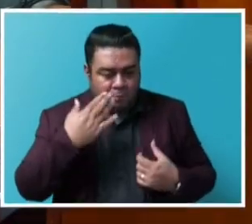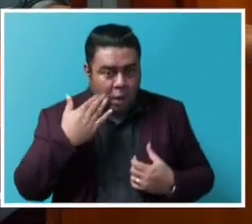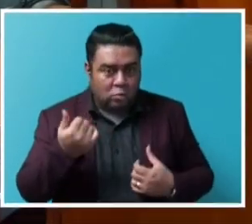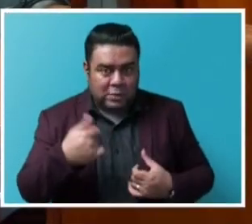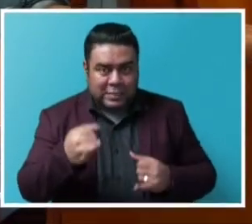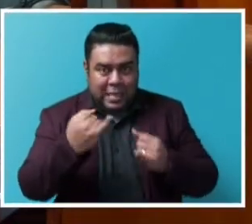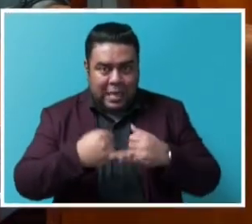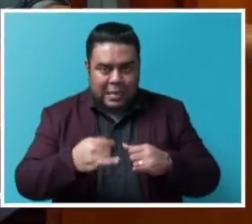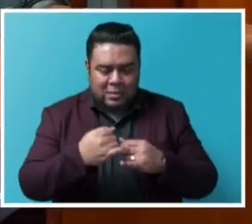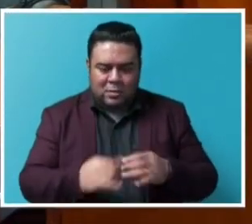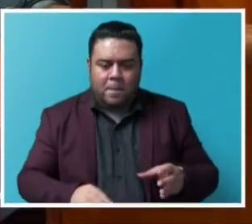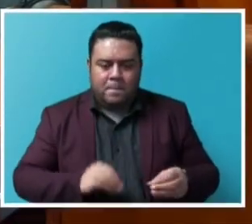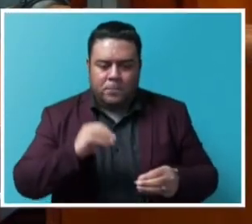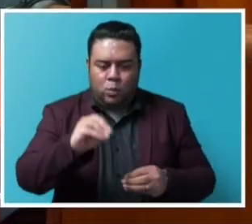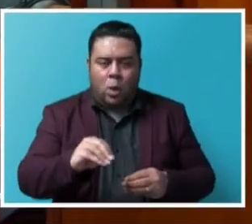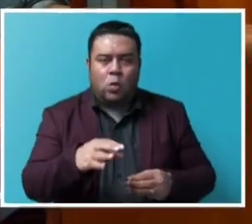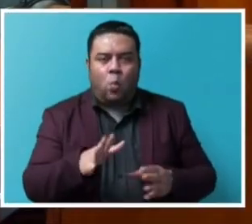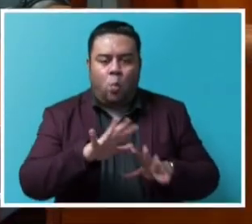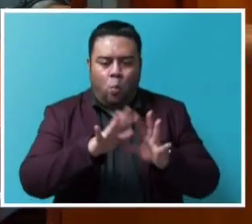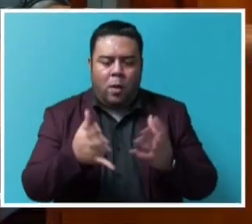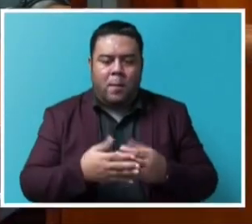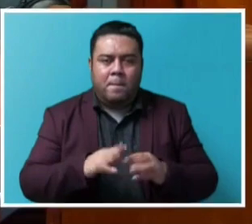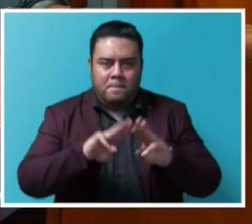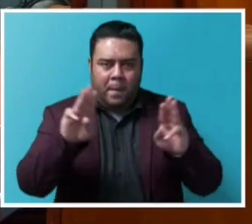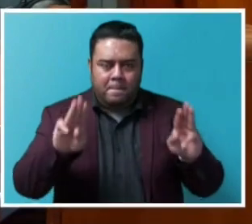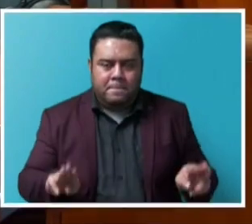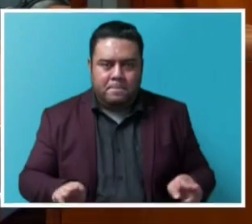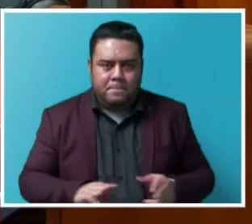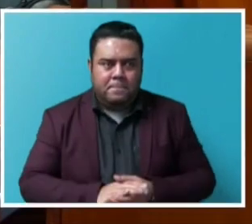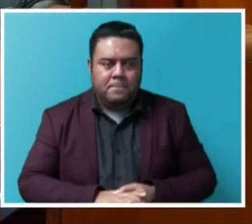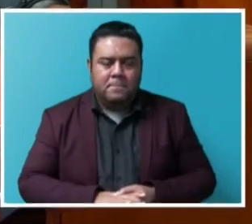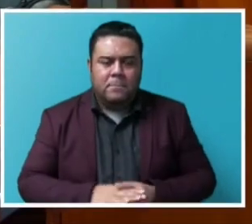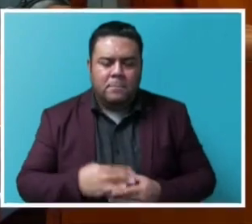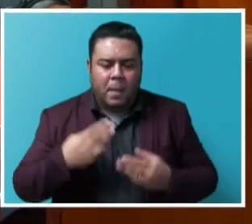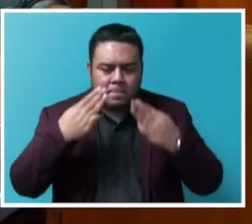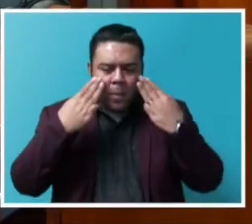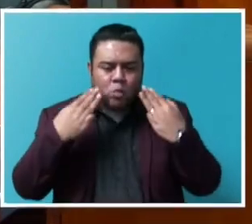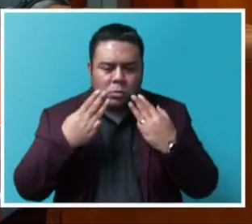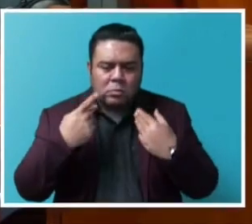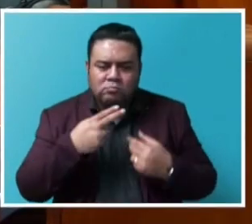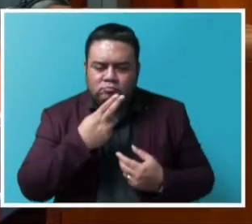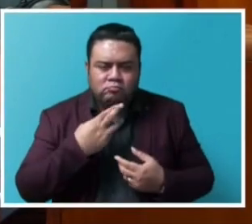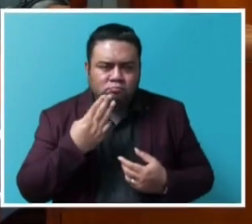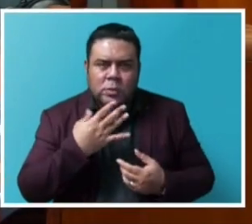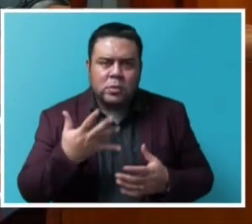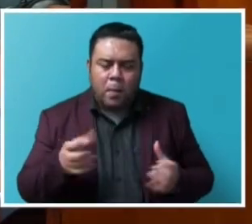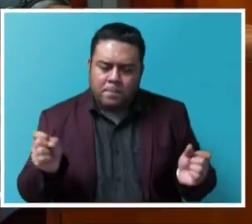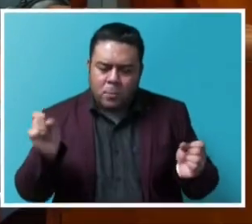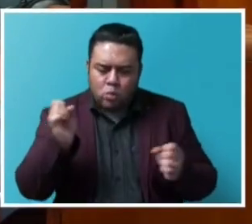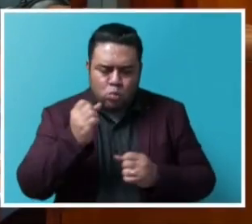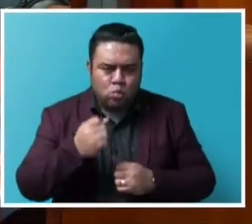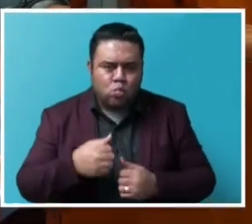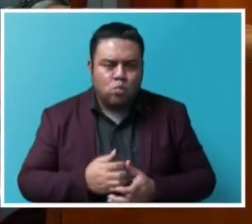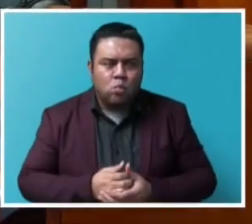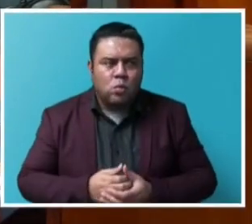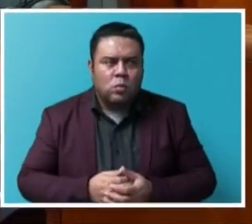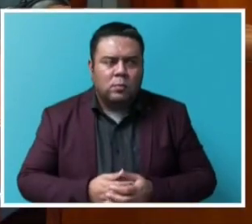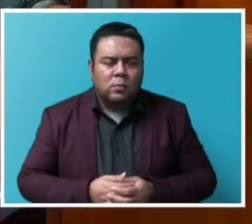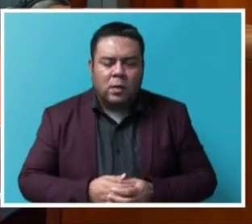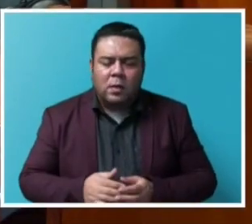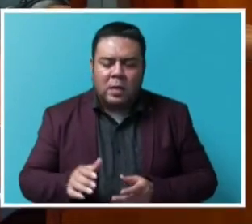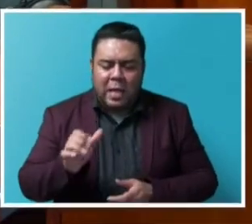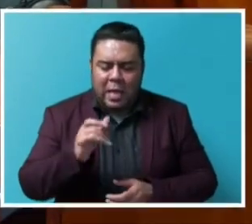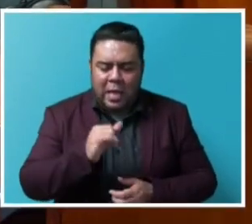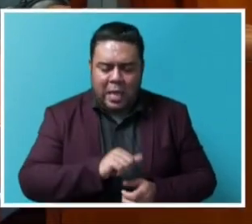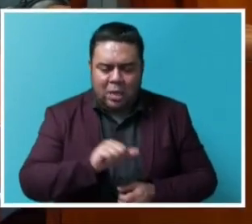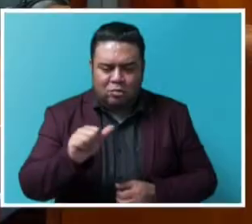and put them on the world map, the early Polynesian, Micronesian, European, and Asian Chinese free